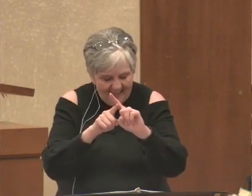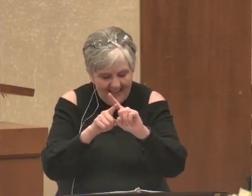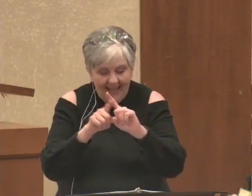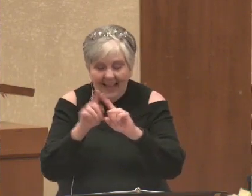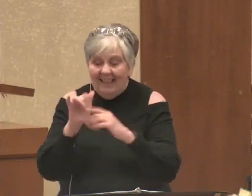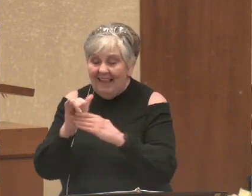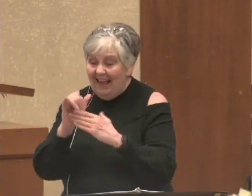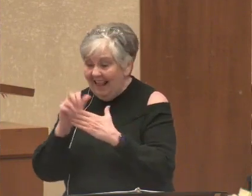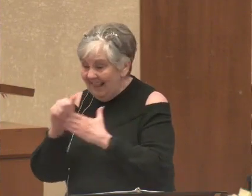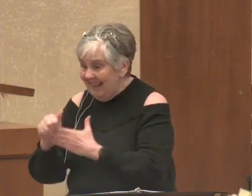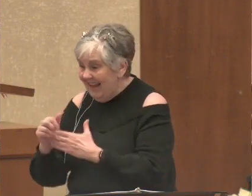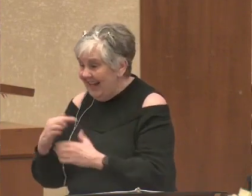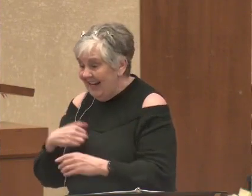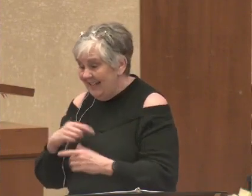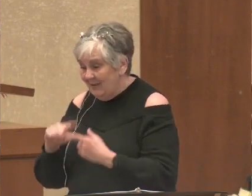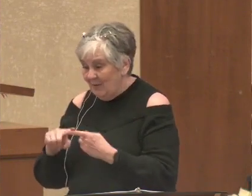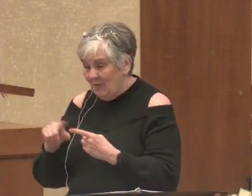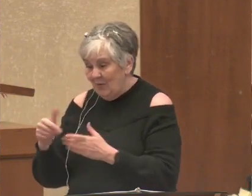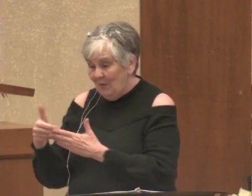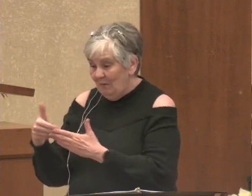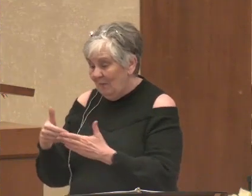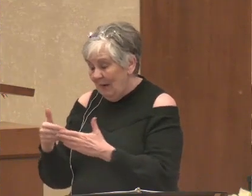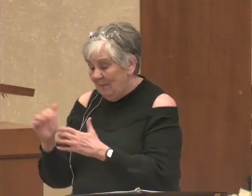that led us to baby Jesus,